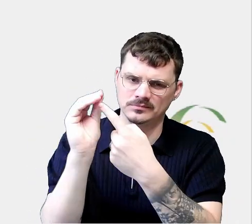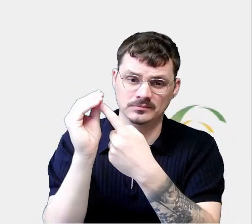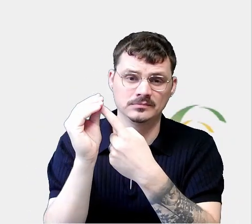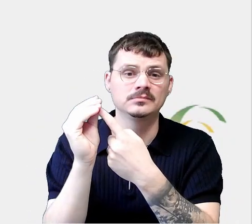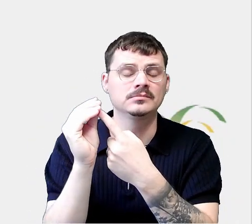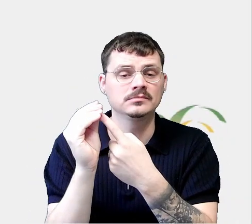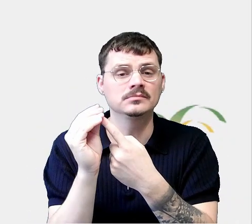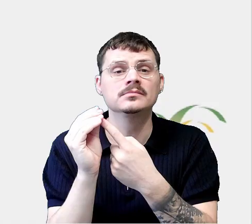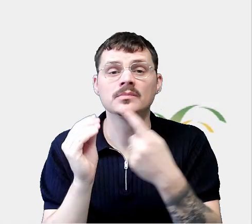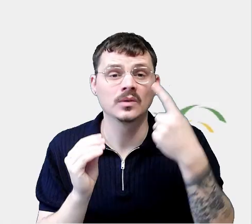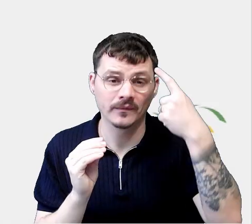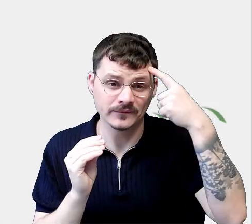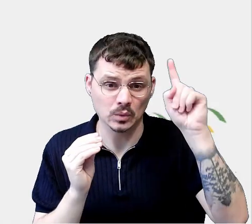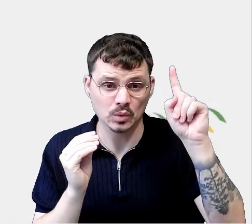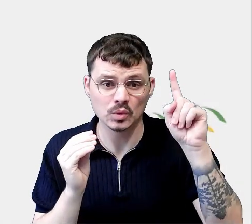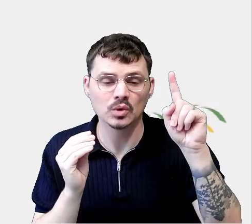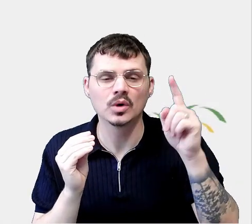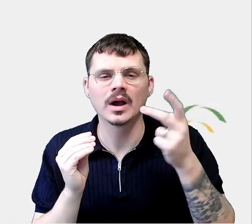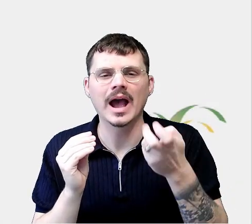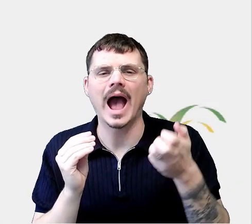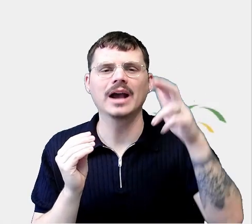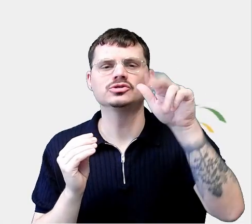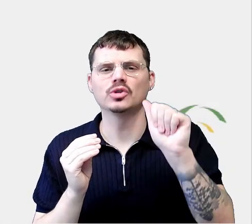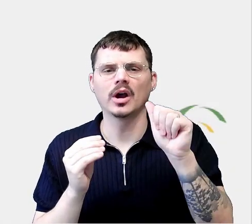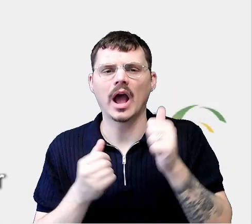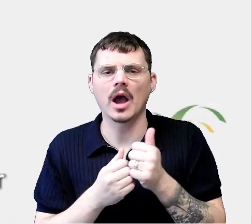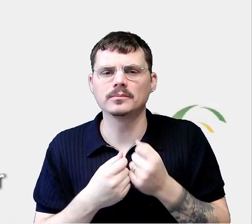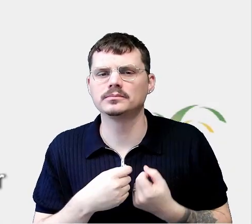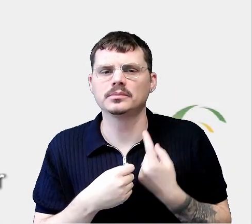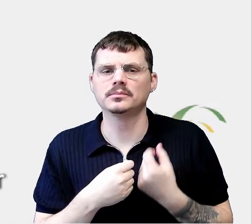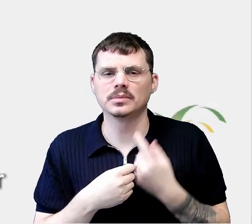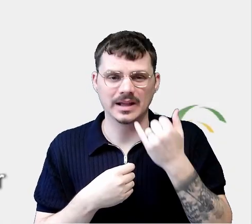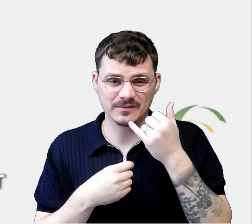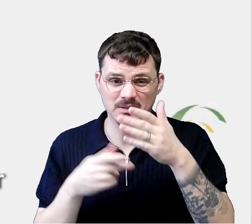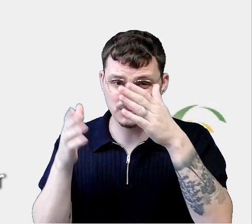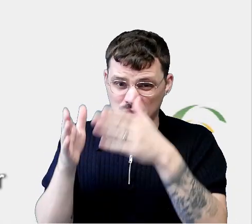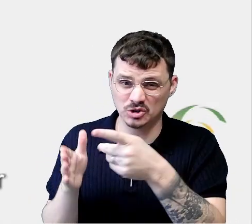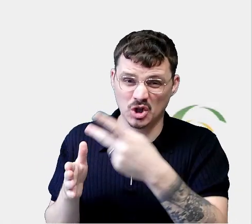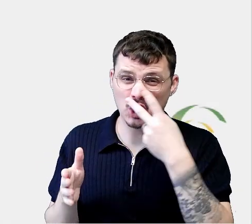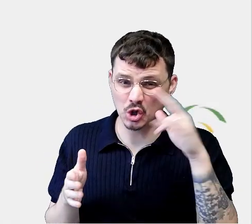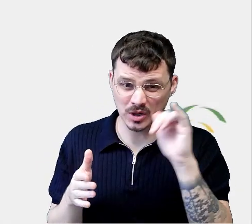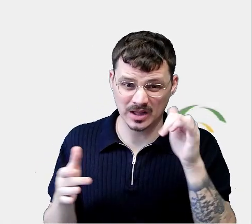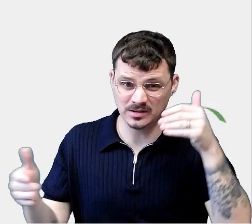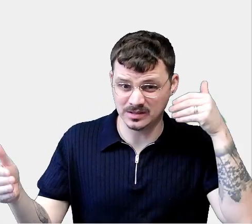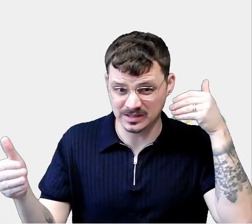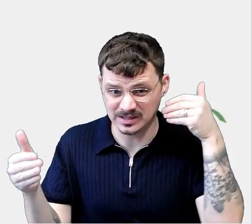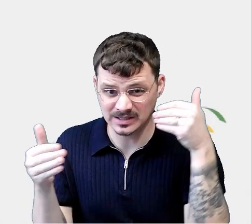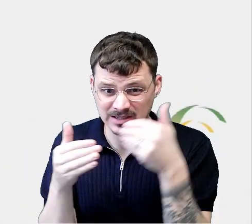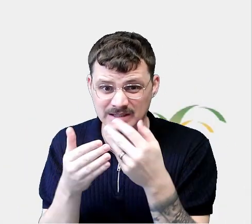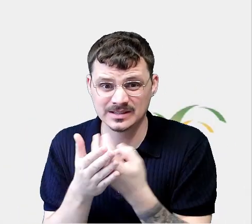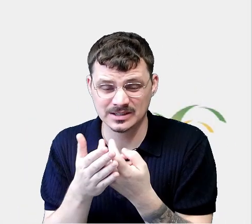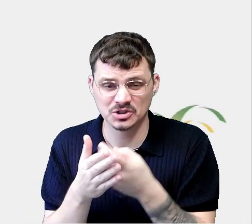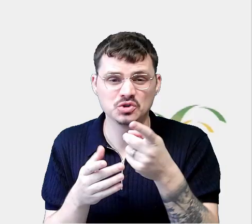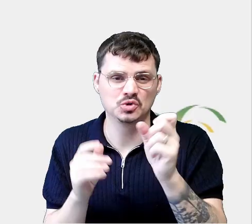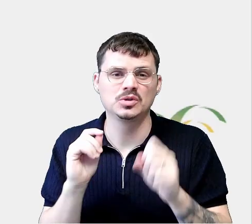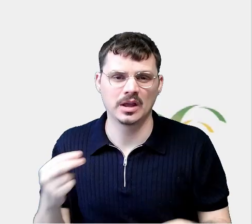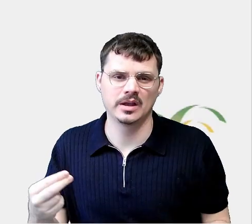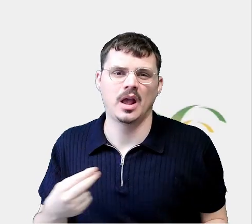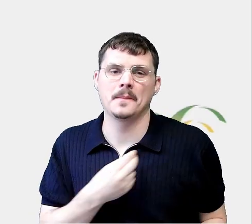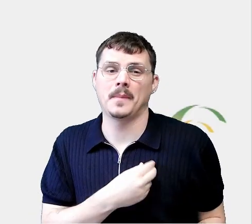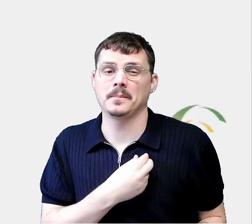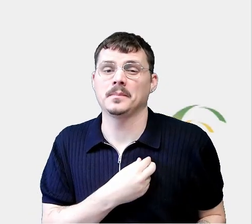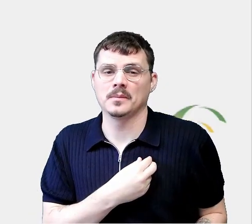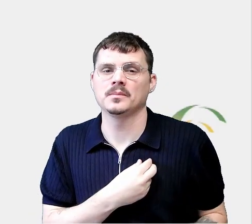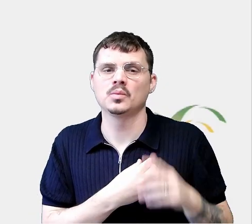That is for extra pulses. If the person looks like they're headed for a seizure, the magnet will trigger an